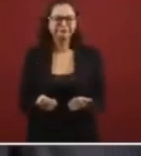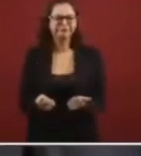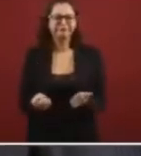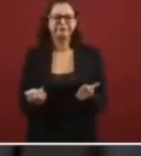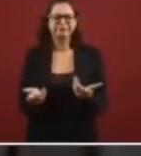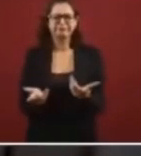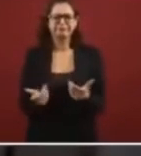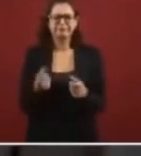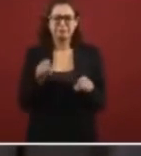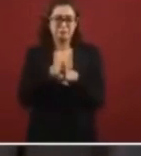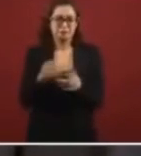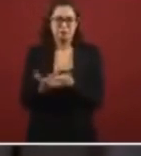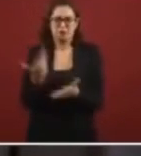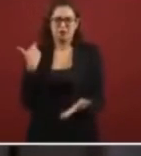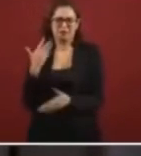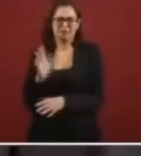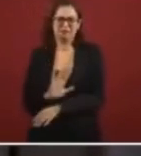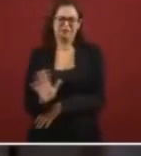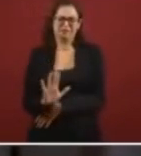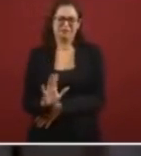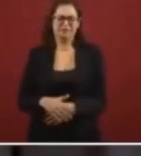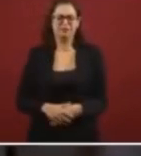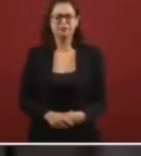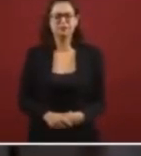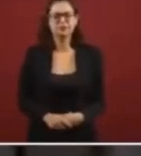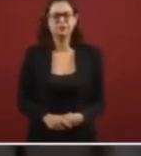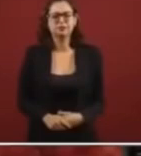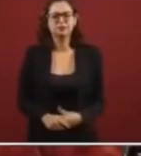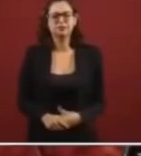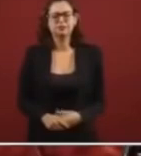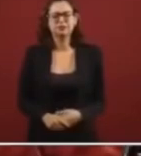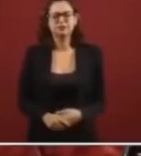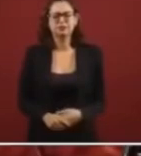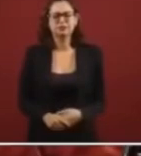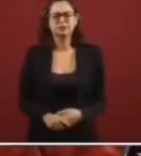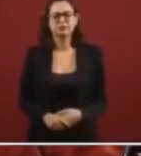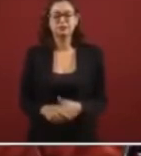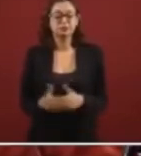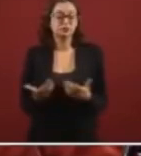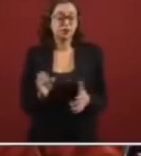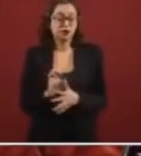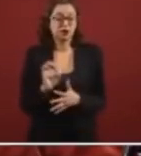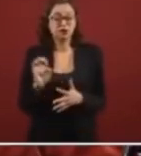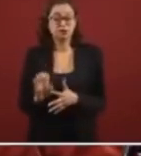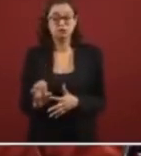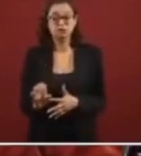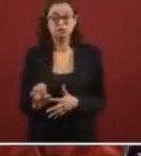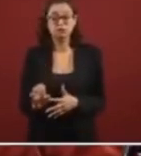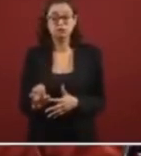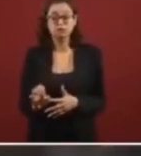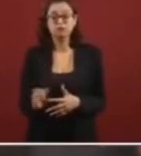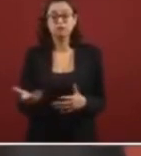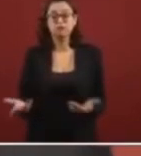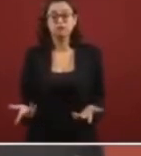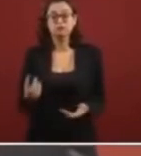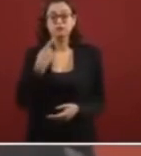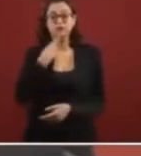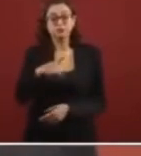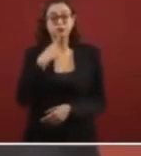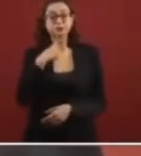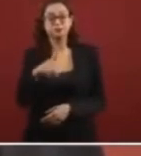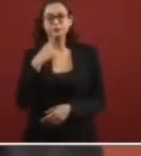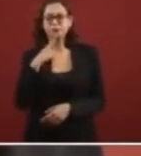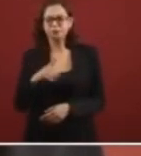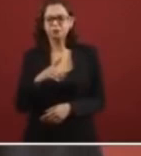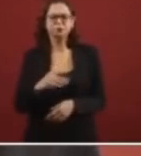es lo mismo. It is not the same que antes. As before. Entonces, so now, estas denuncias these van